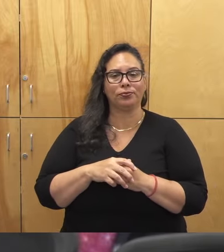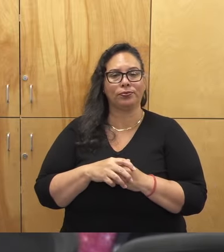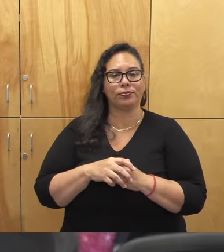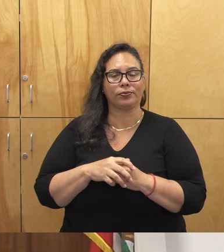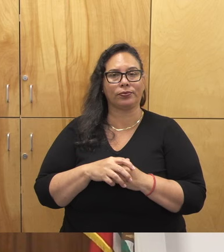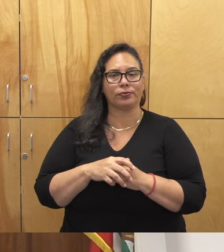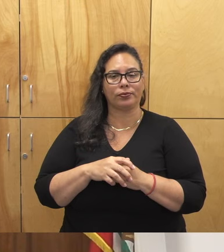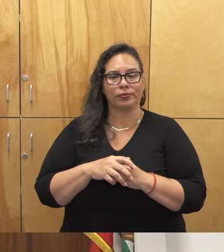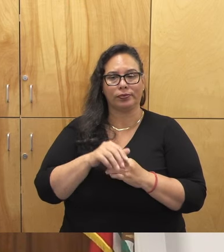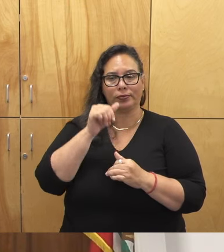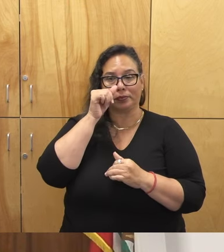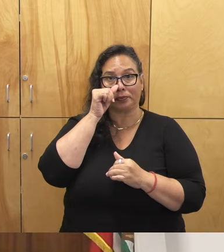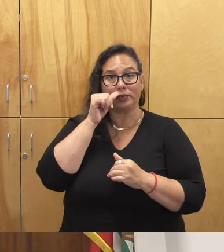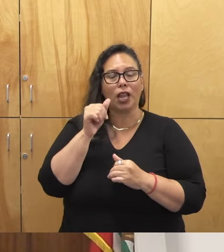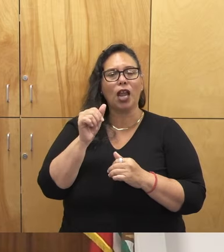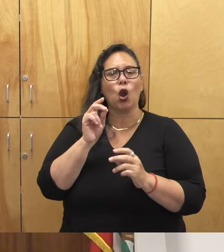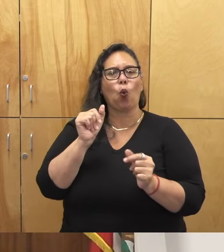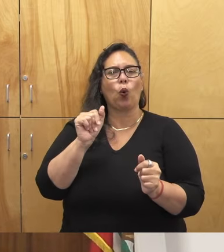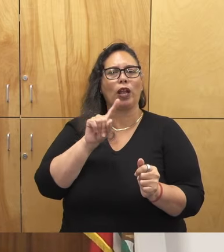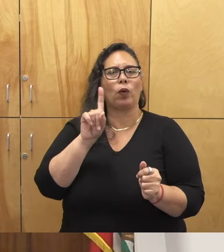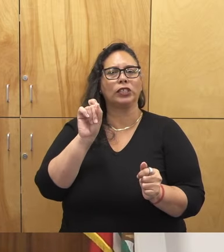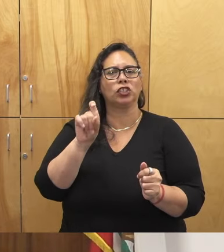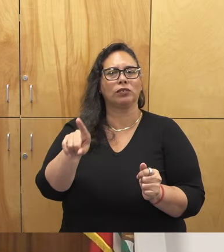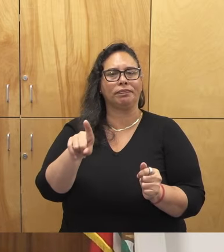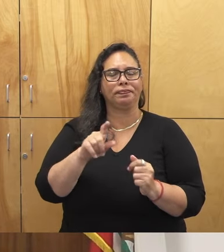Doctora Madrigal, very quick question.